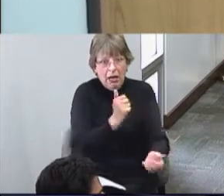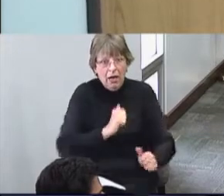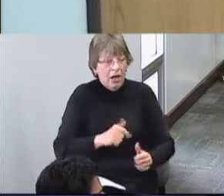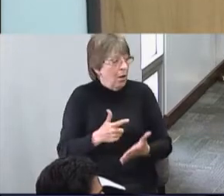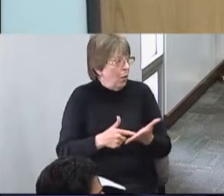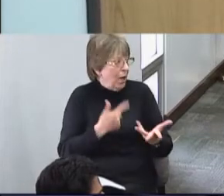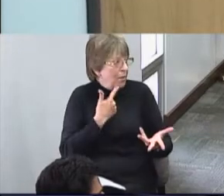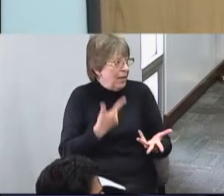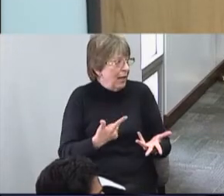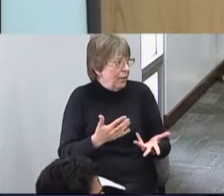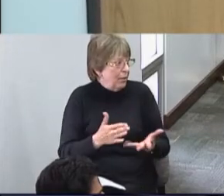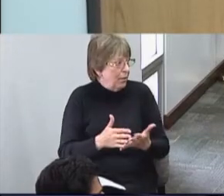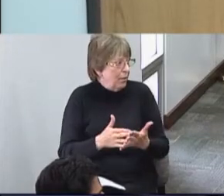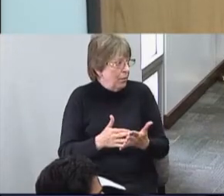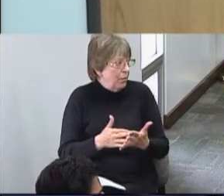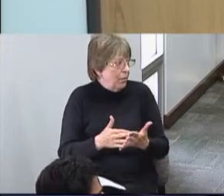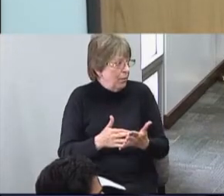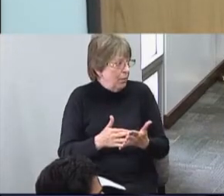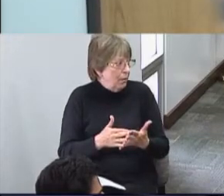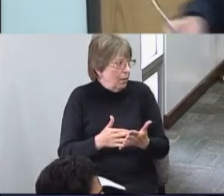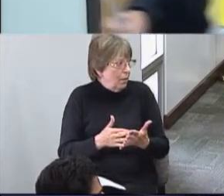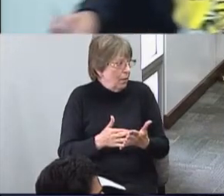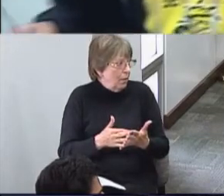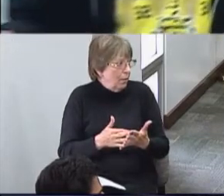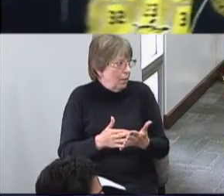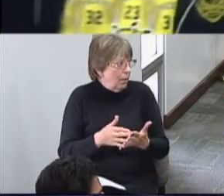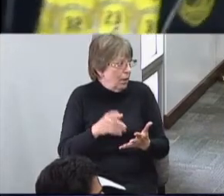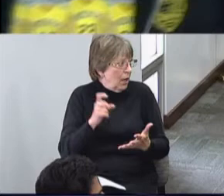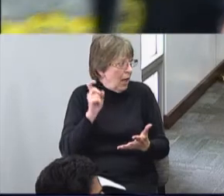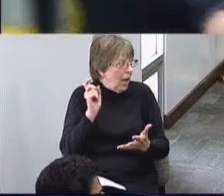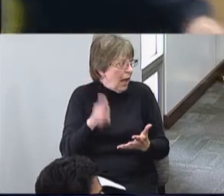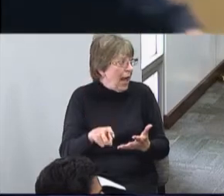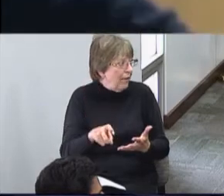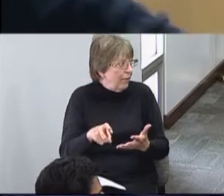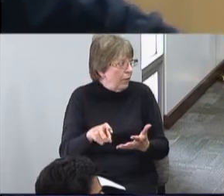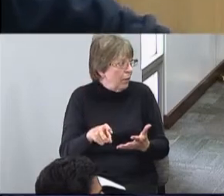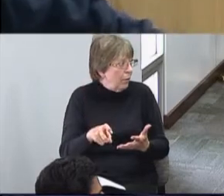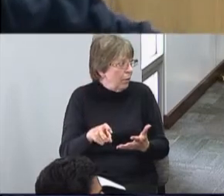can. Oh, please do. I have to